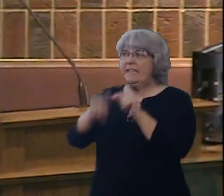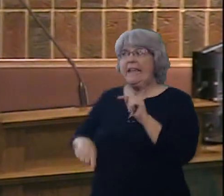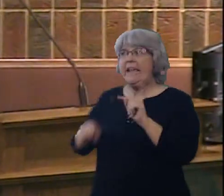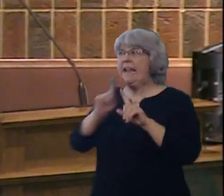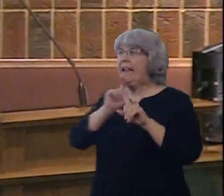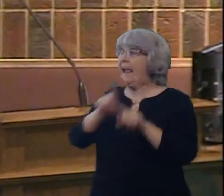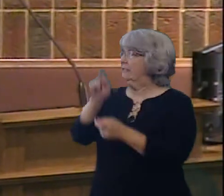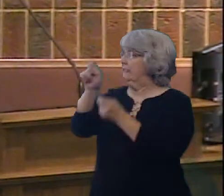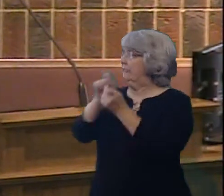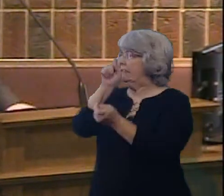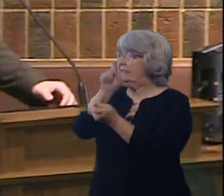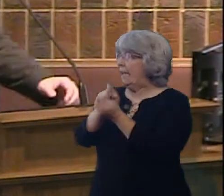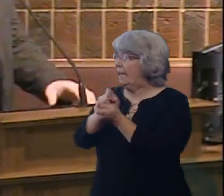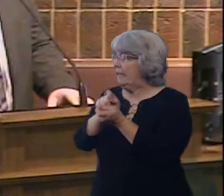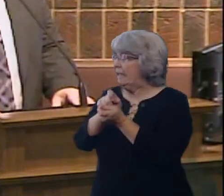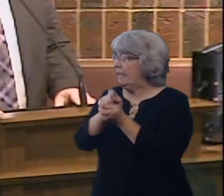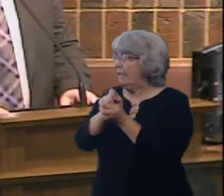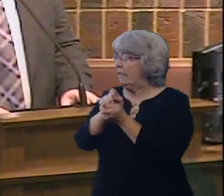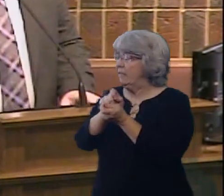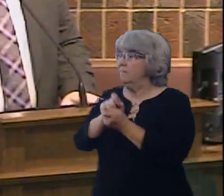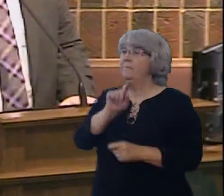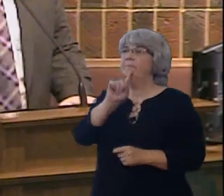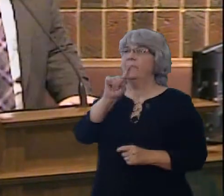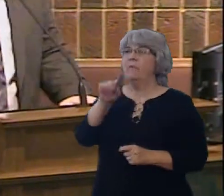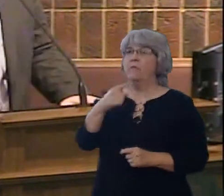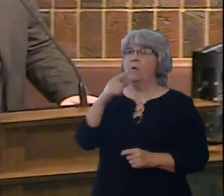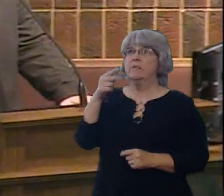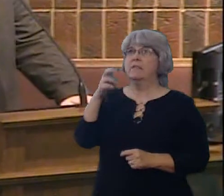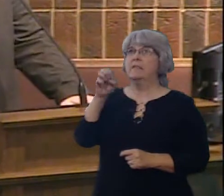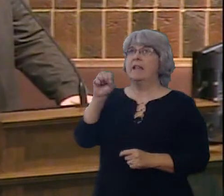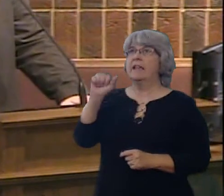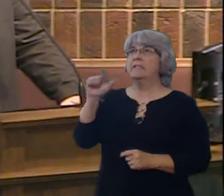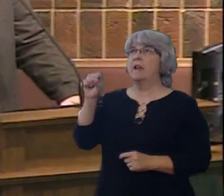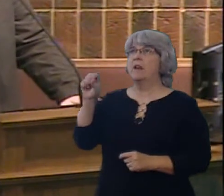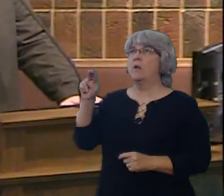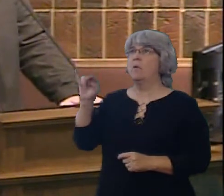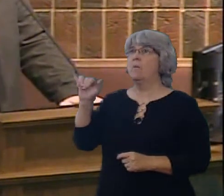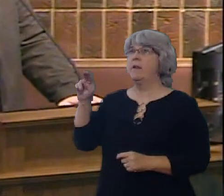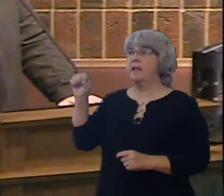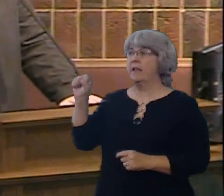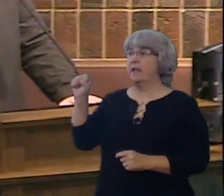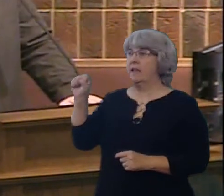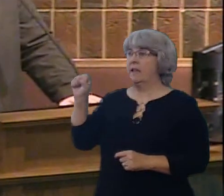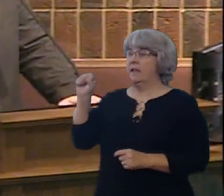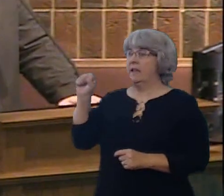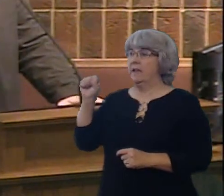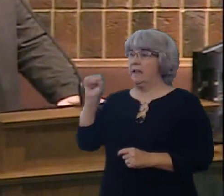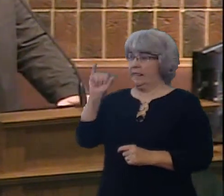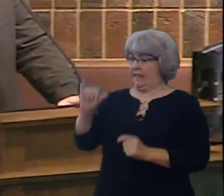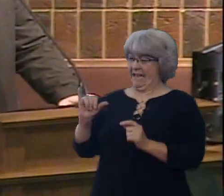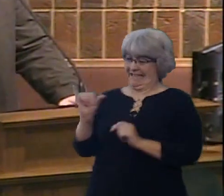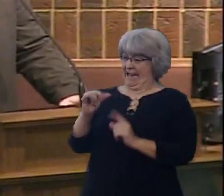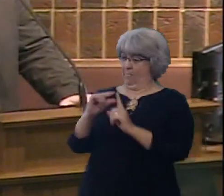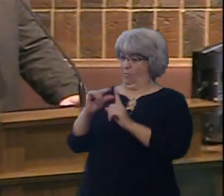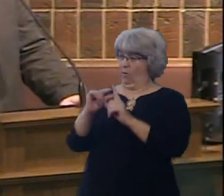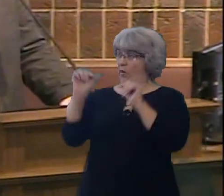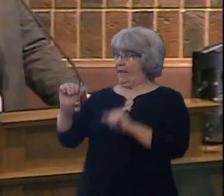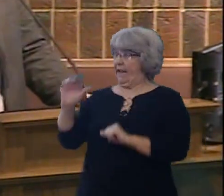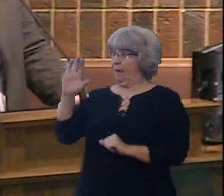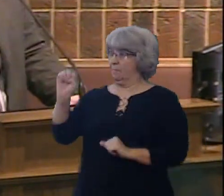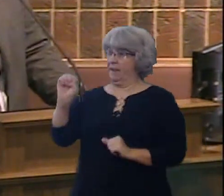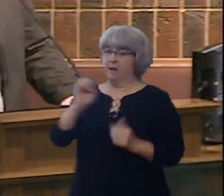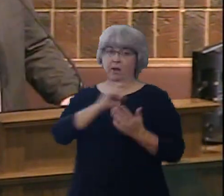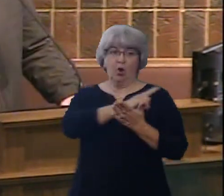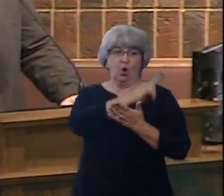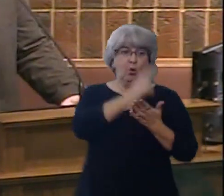in the text of 1 Thessalonians, it's used Holy Spirit and your spirit are denoted. And so you